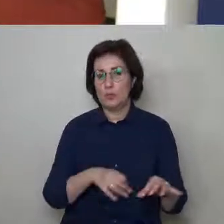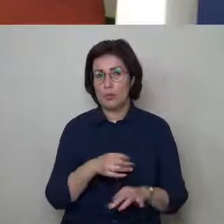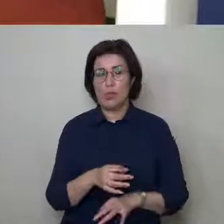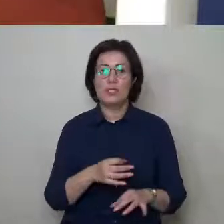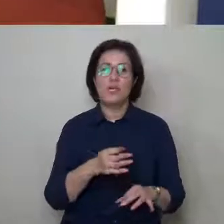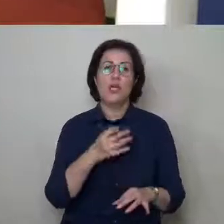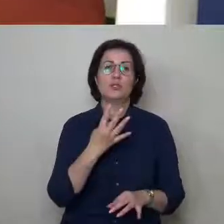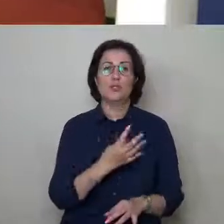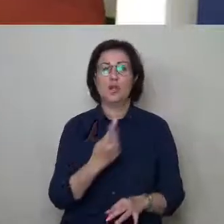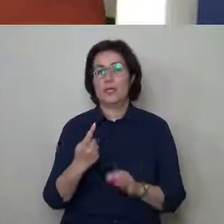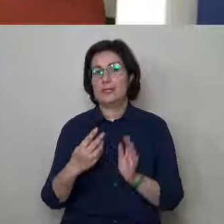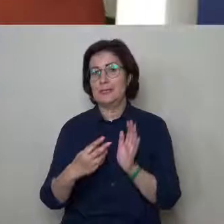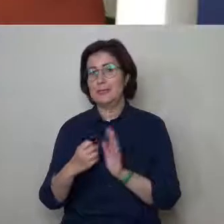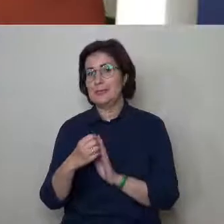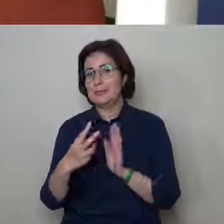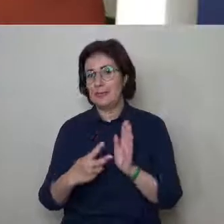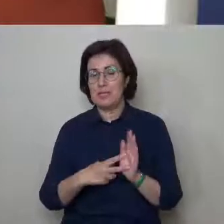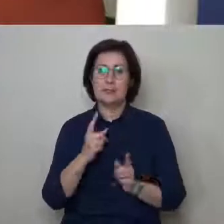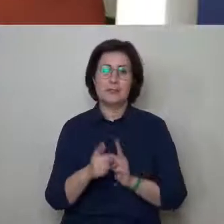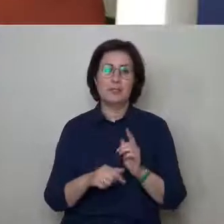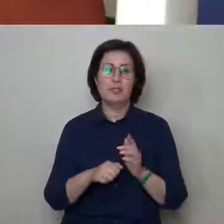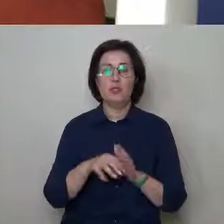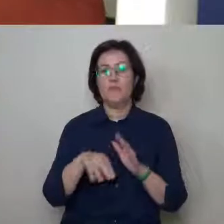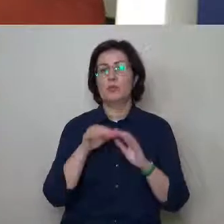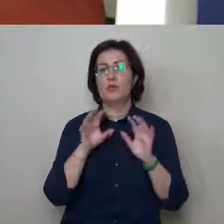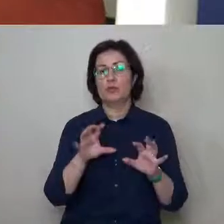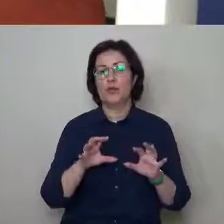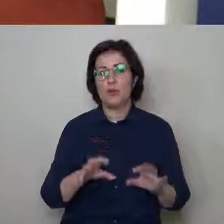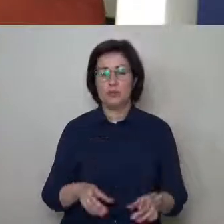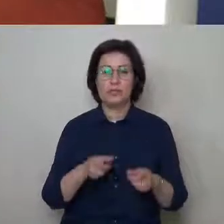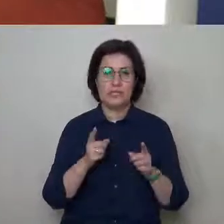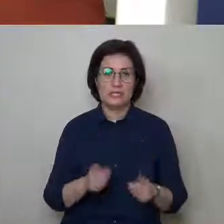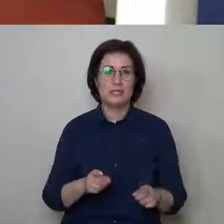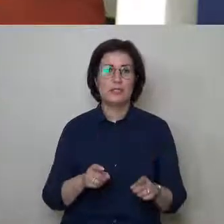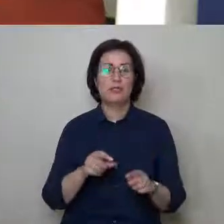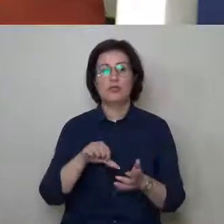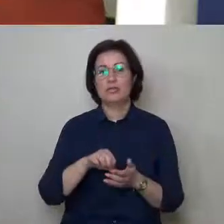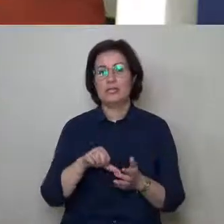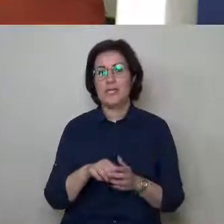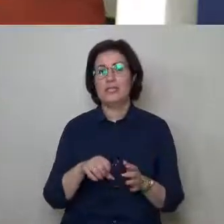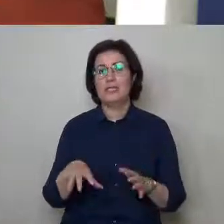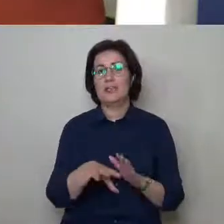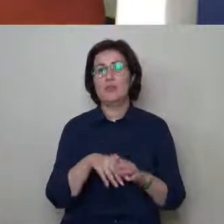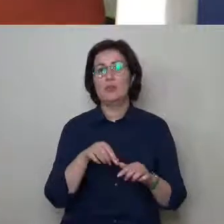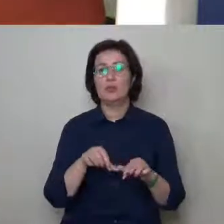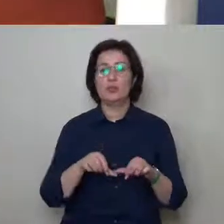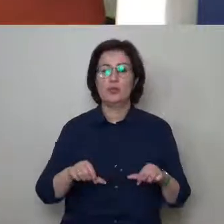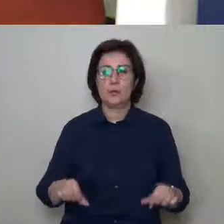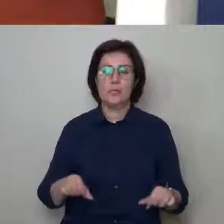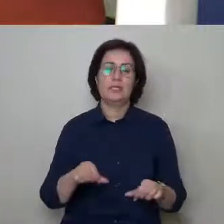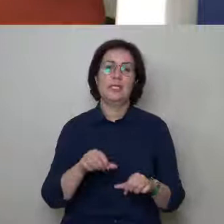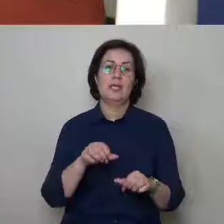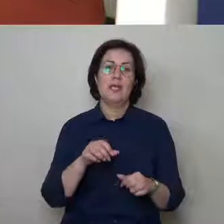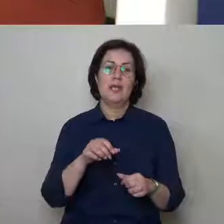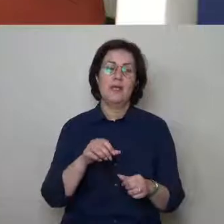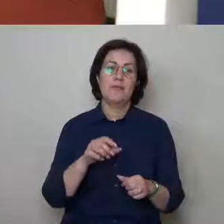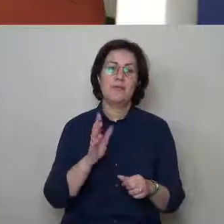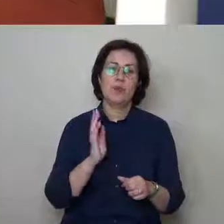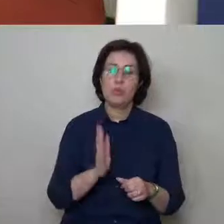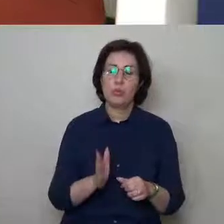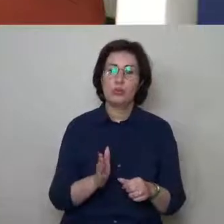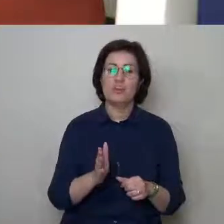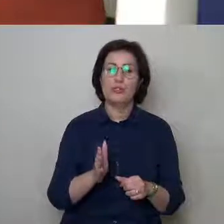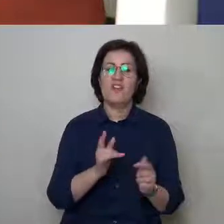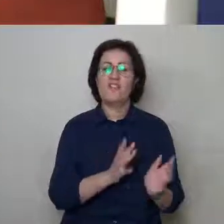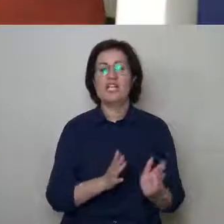been registered to amend the election code, and it's true that the members of the TECs and the